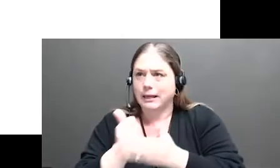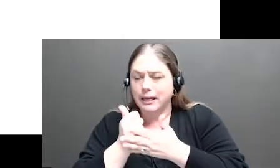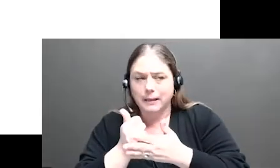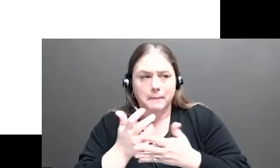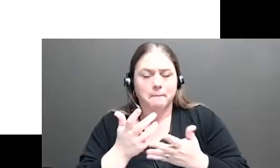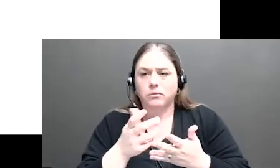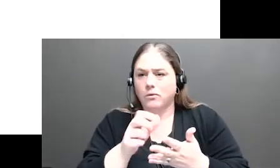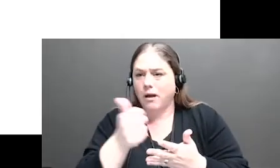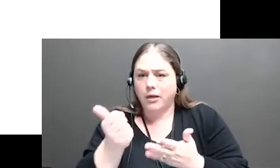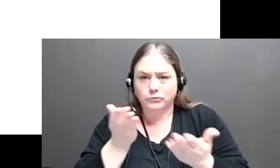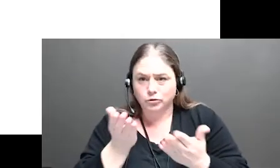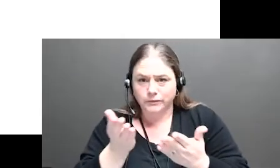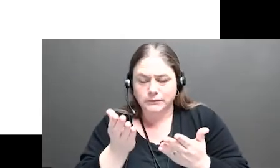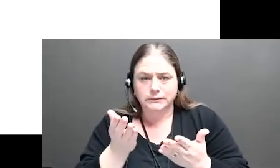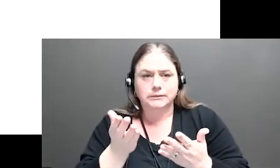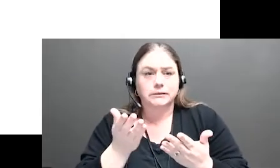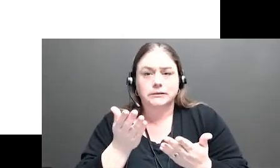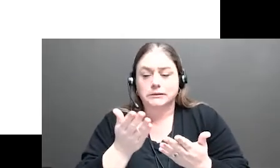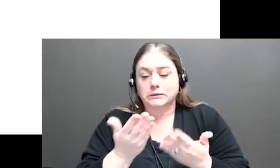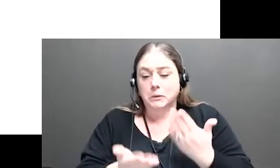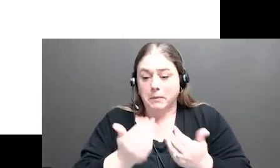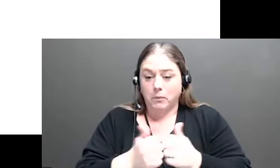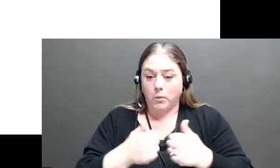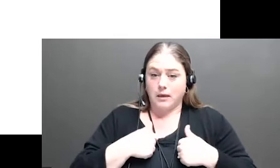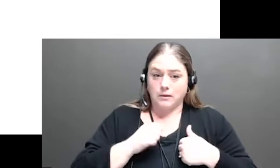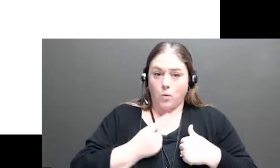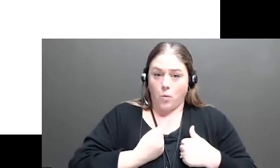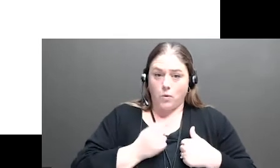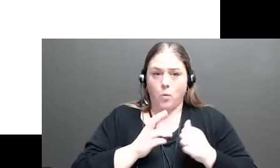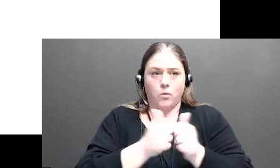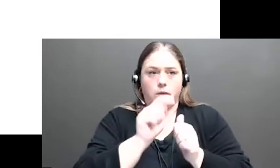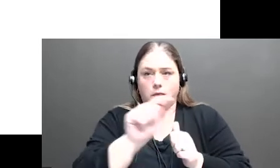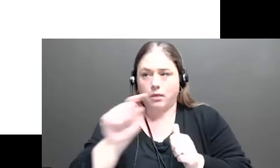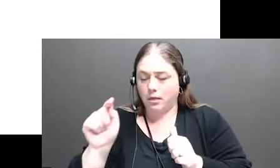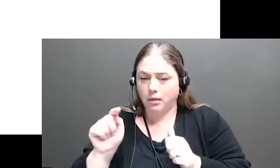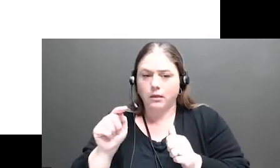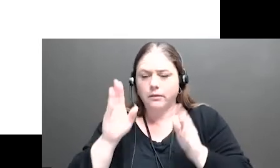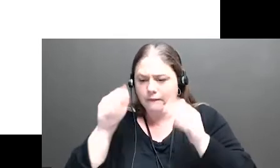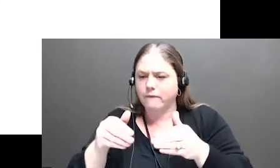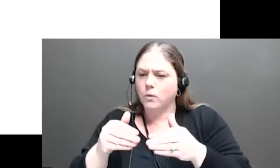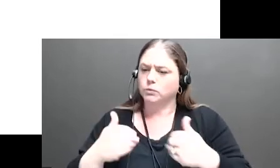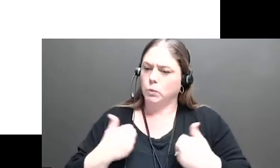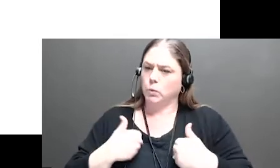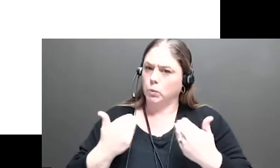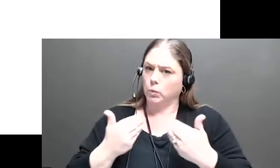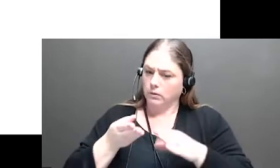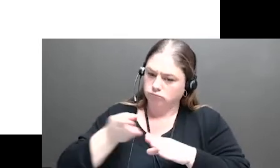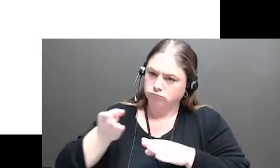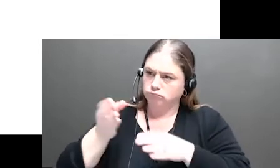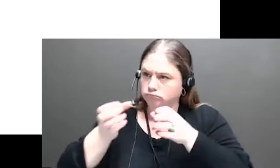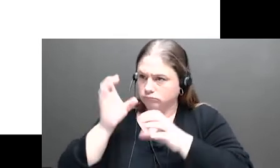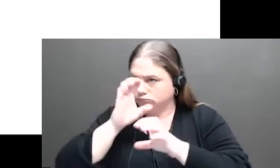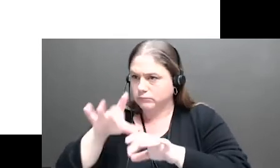service providers who may specialize in youth with barriers to employment in general, but not disabilities specifically. There are